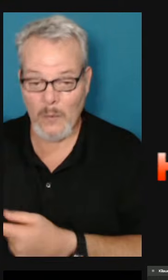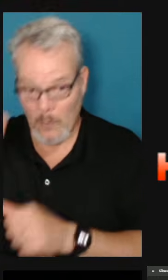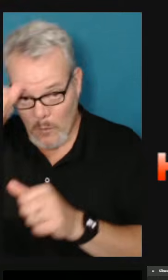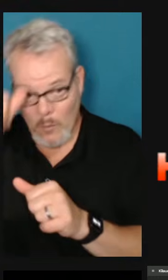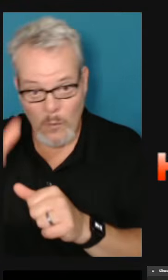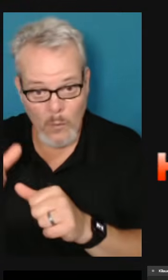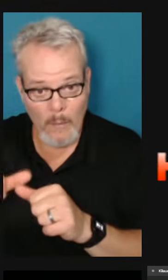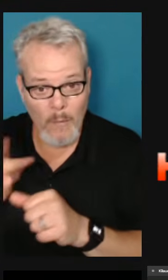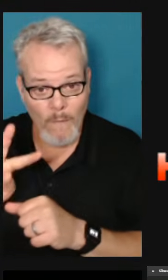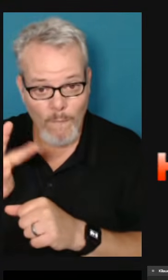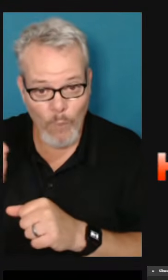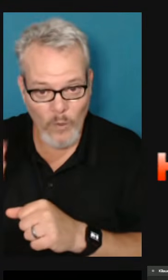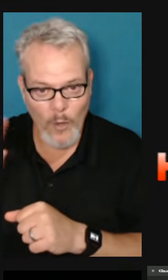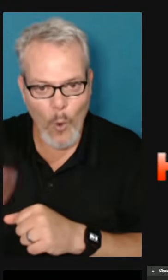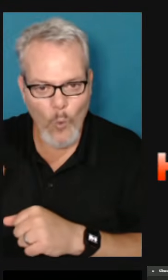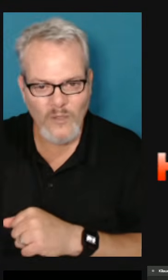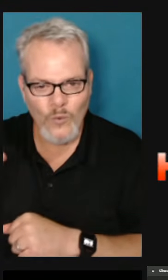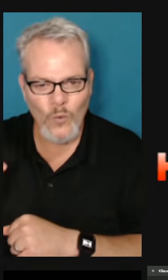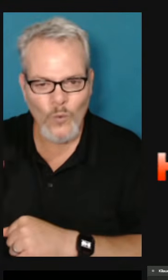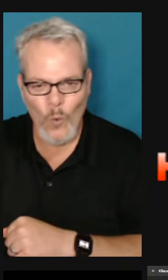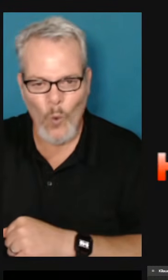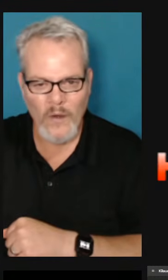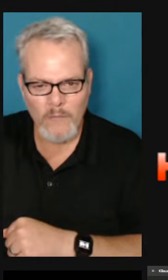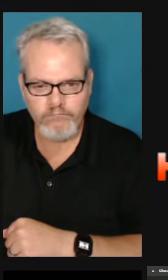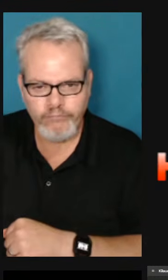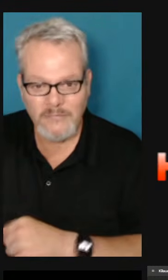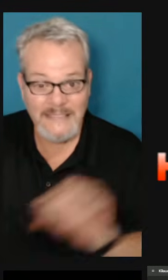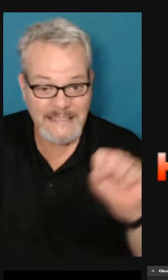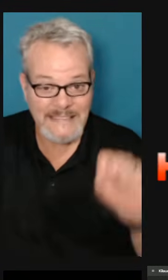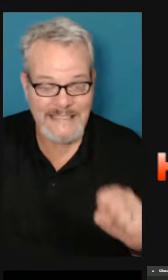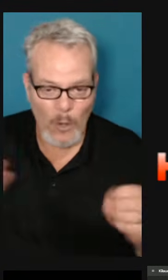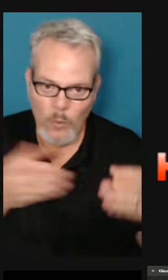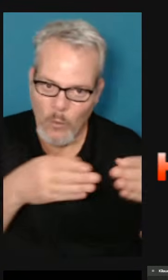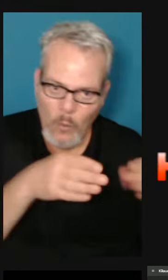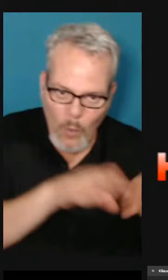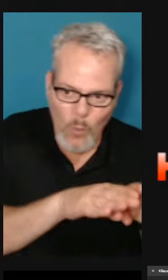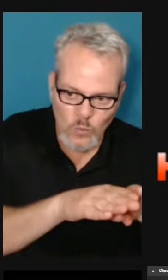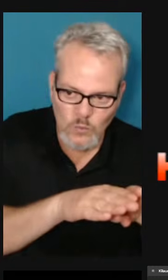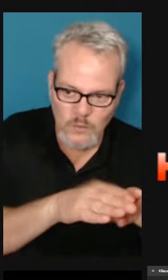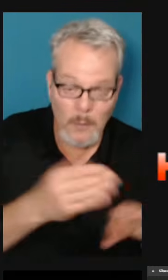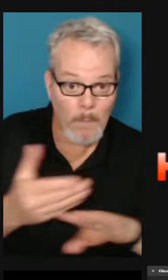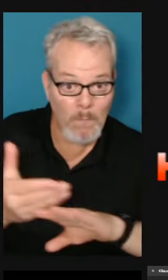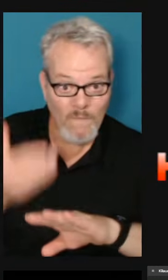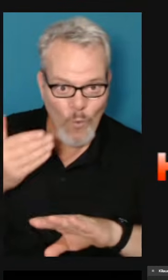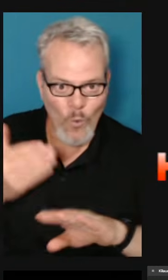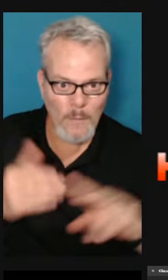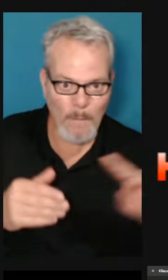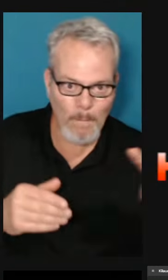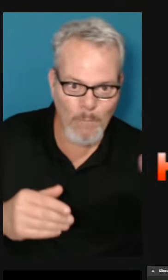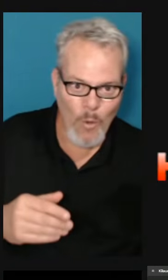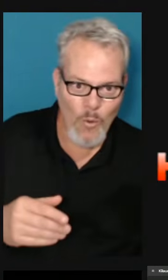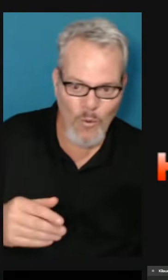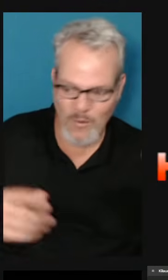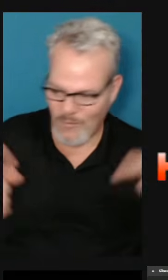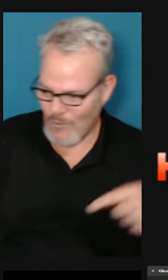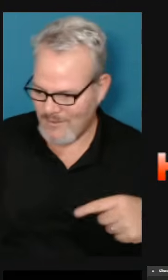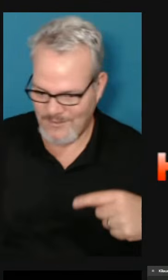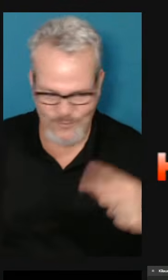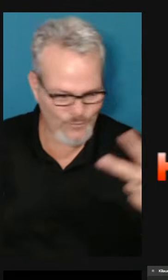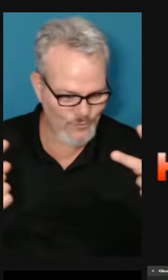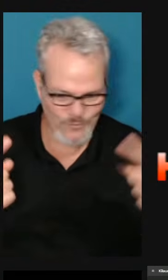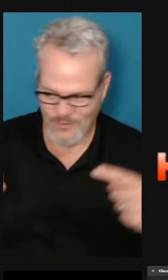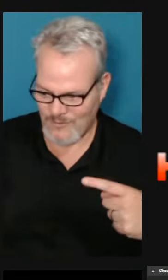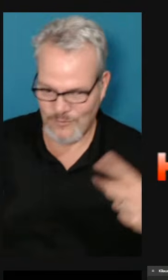north vent erupt, no south vent action. In 41, we had both. Maybe that's all it takes for having twice the output in the same amount of time.